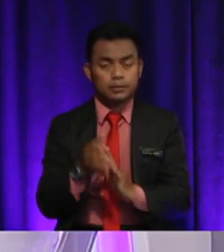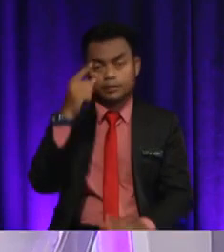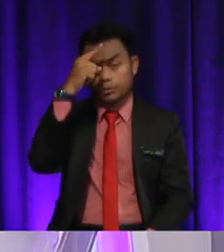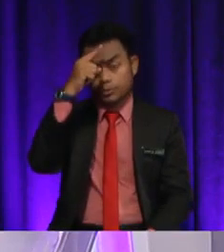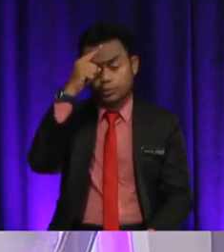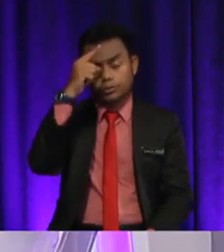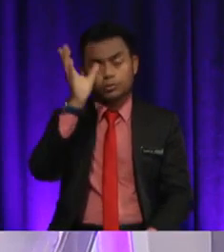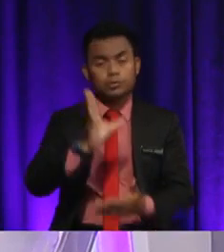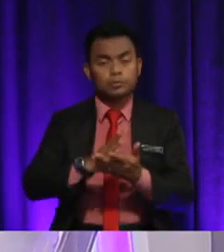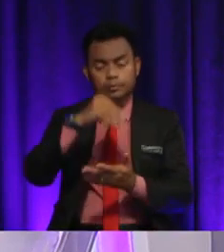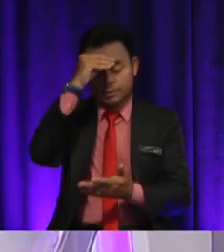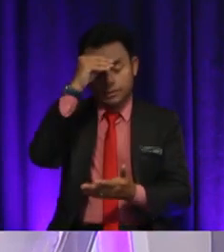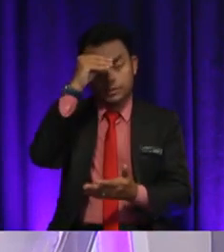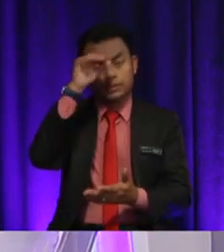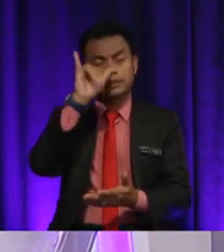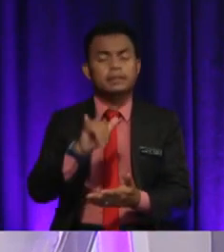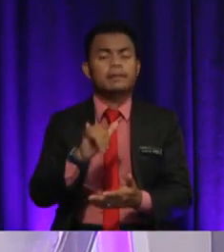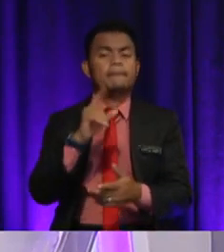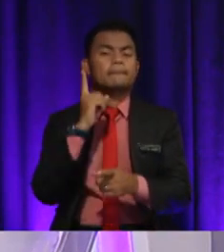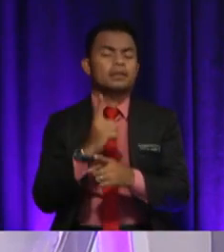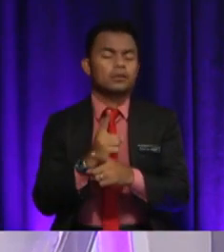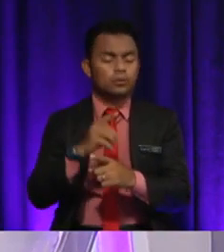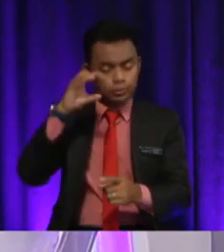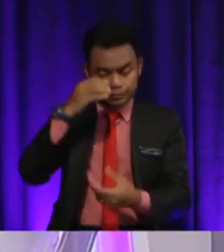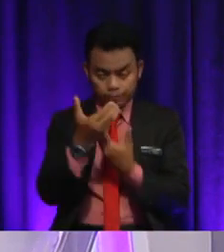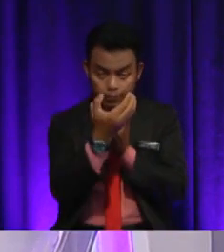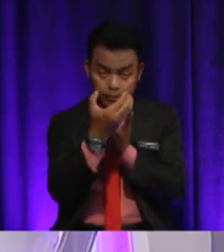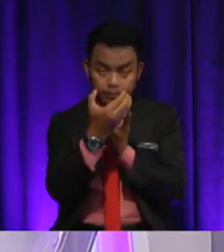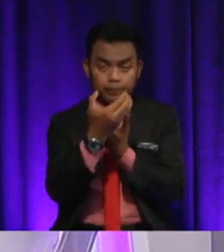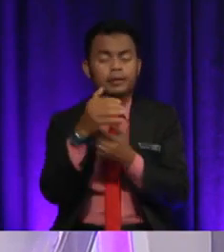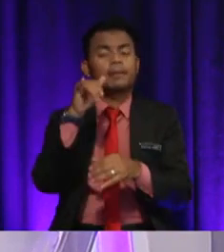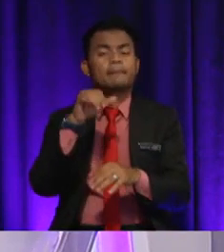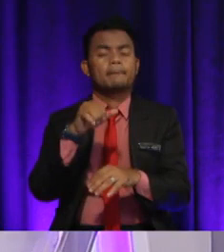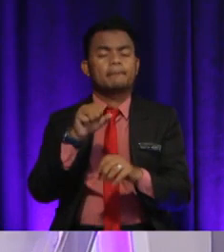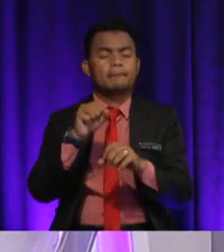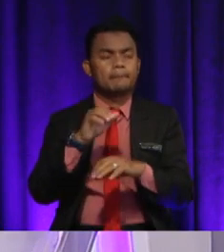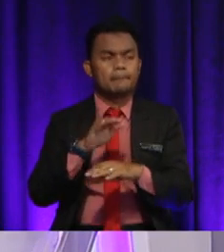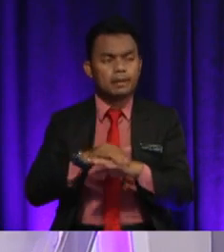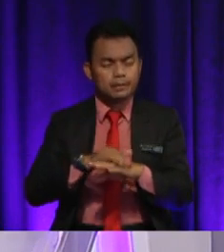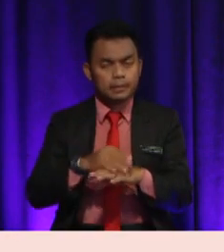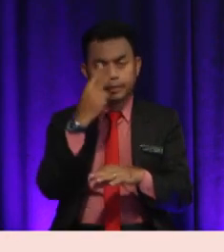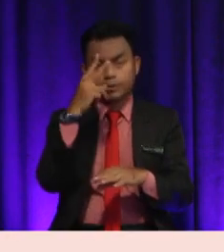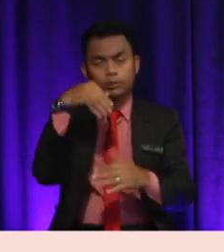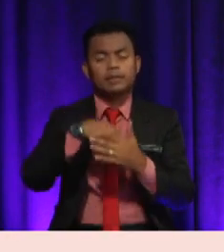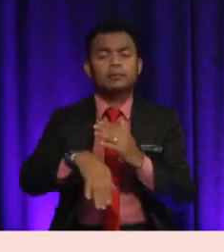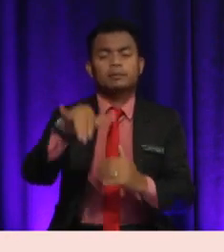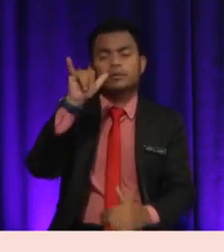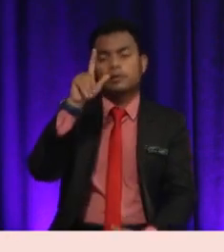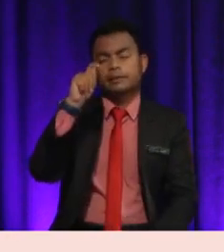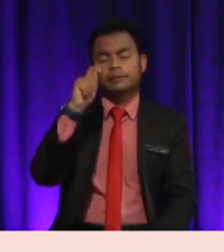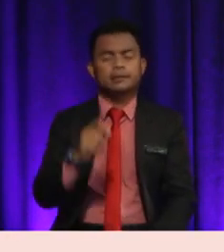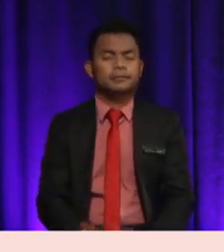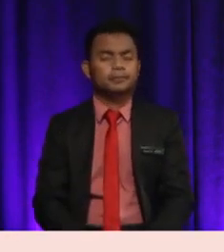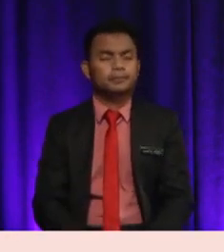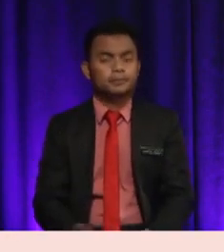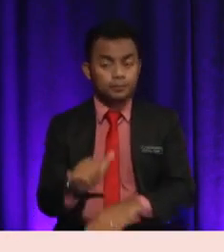some inexpensive and creative tricks to enhance her photographs, she watches videos on YouTube. She practices taking lots of pictures as she believes that it is